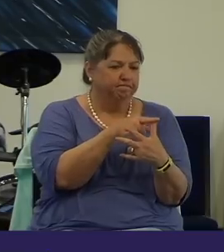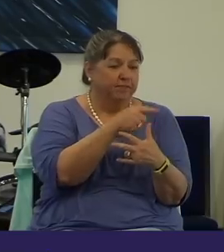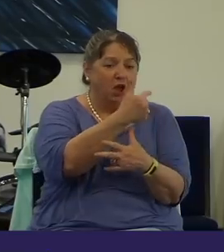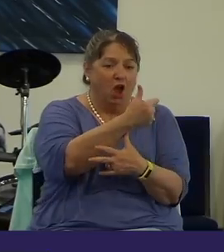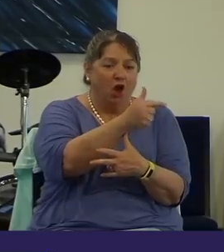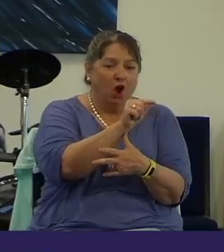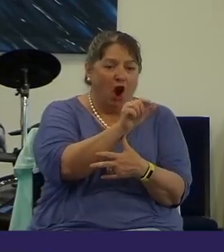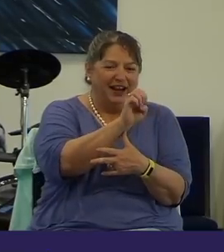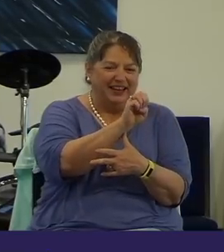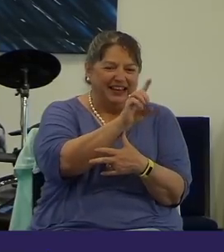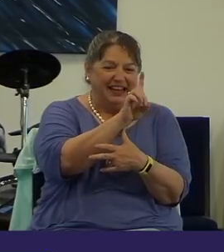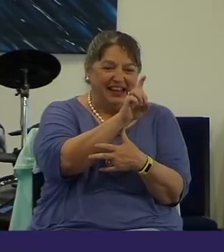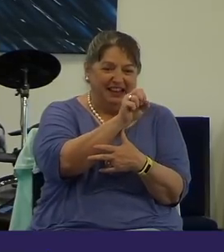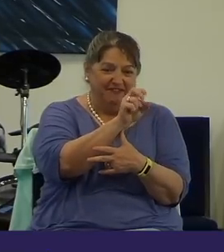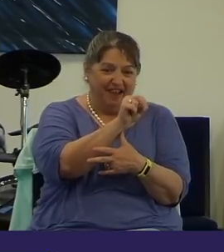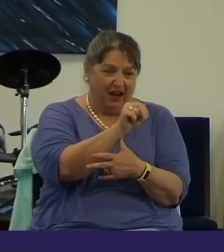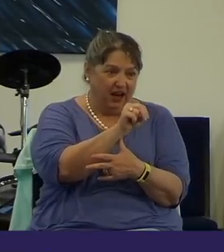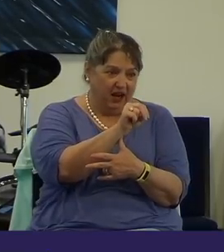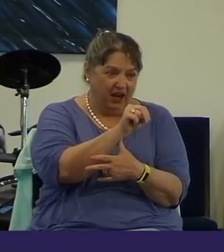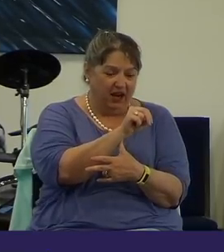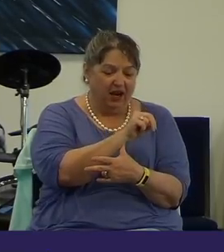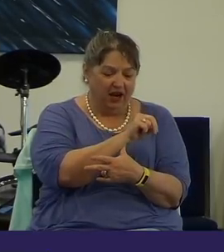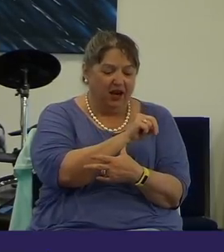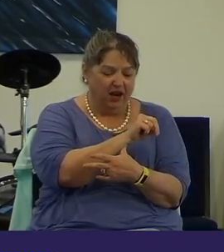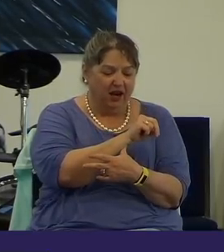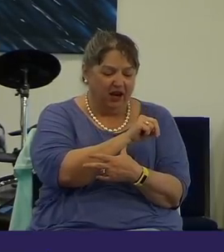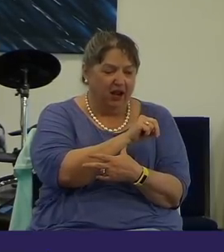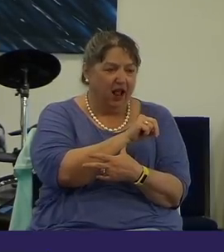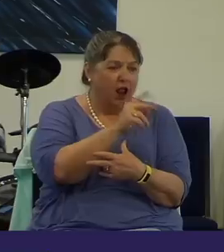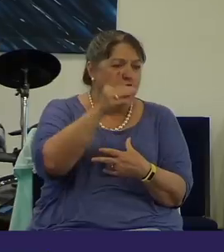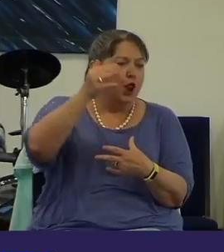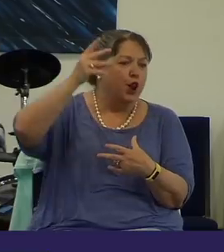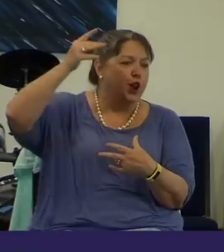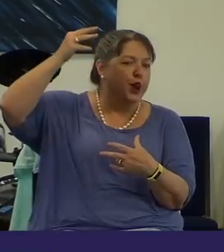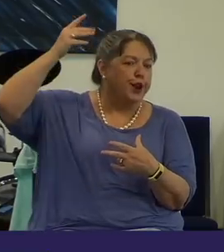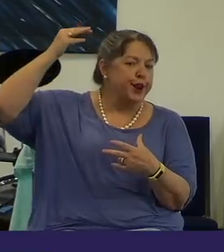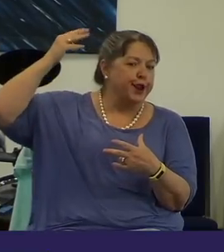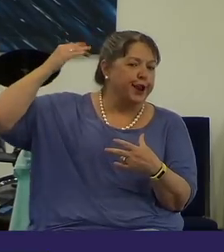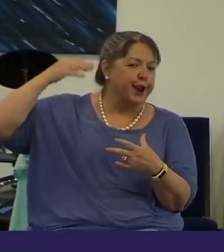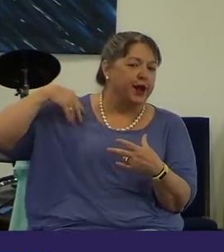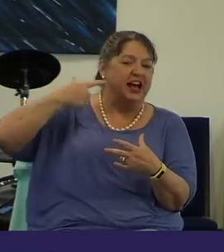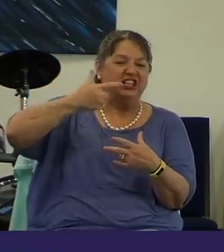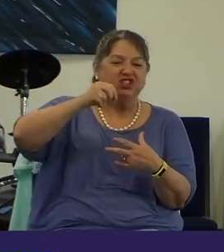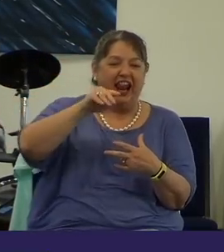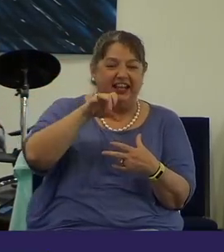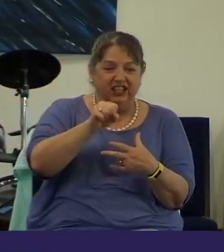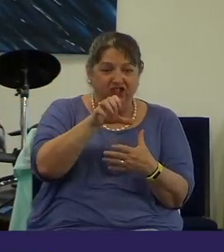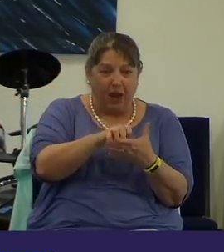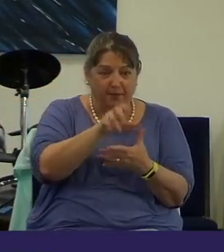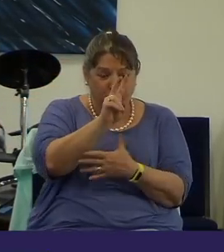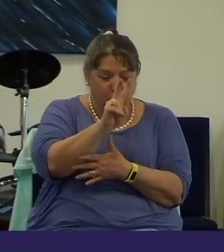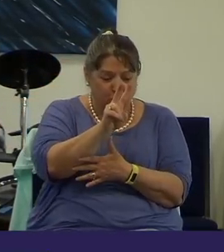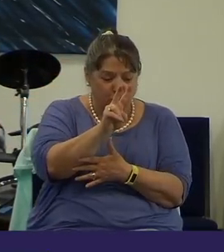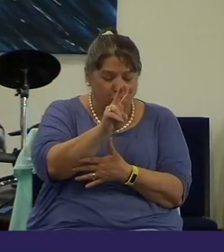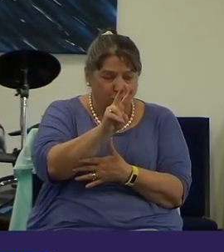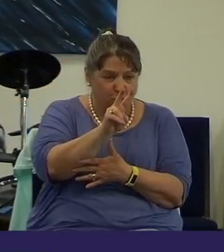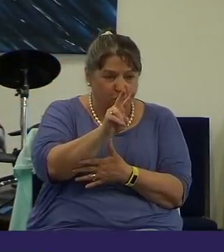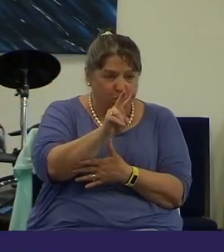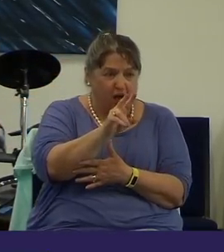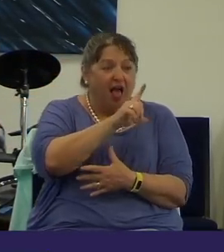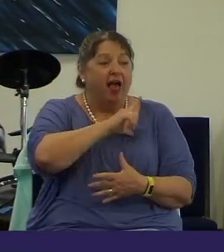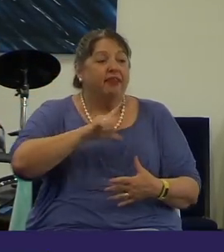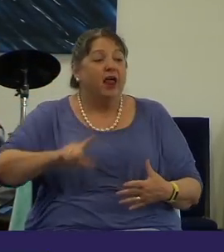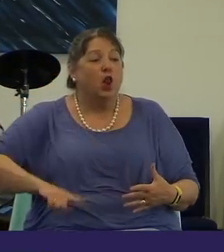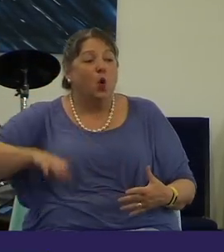Eden. The Garden of Eden. Notice Genesis chapter 2, a couple of verses from there. Verse 8 says, now the Lord